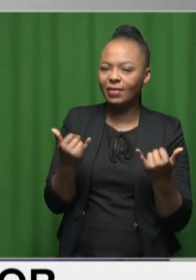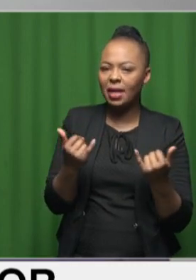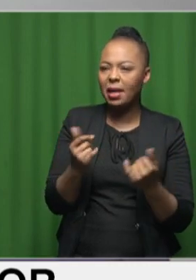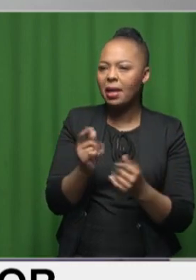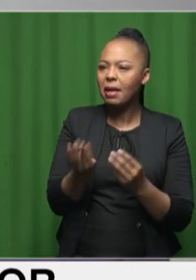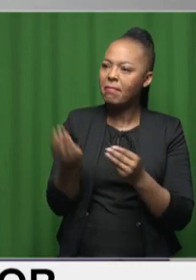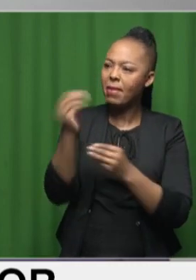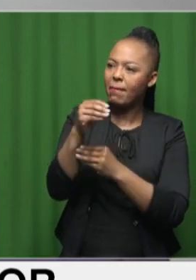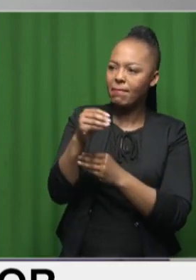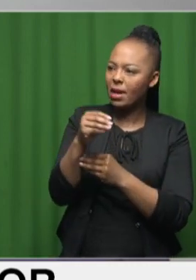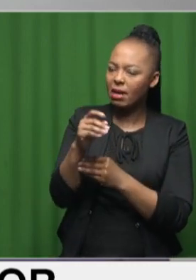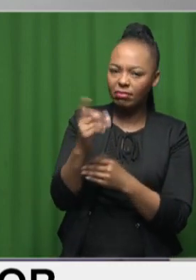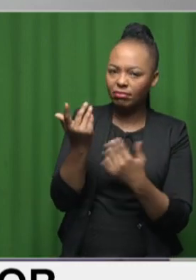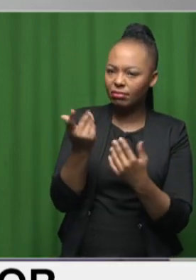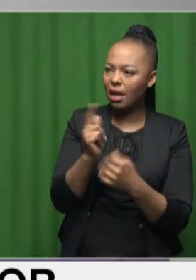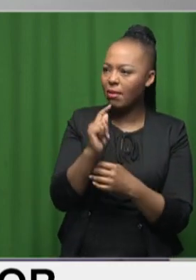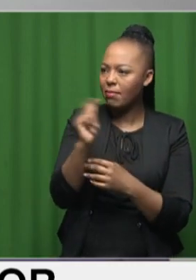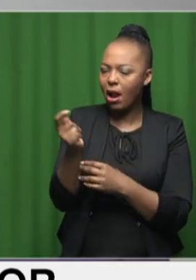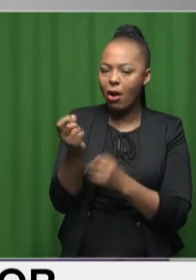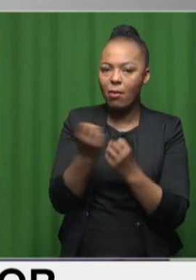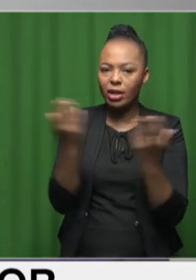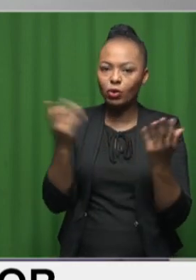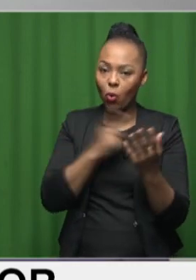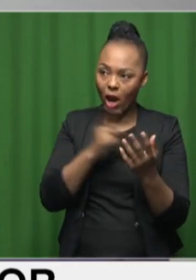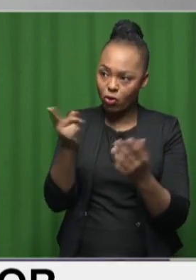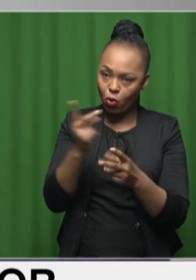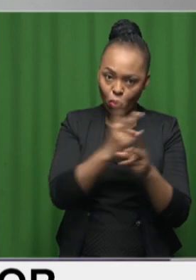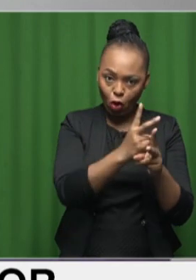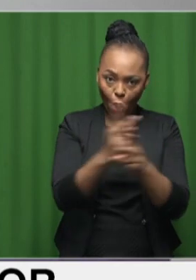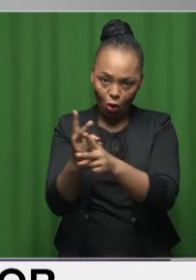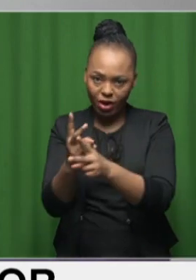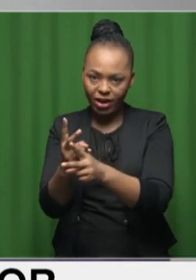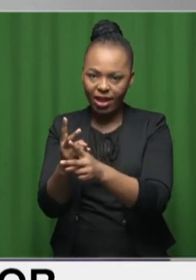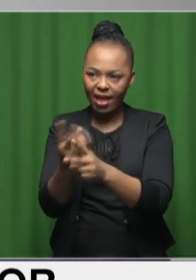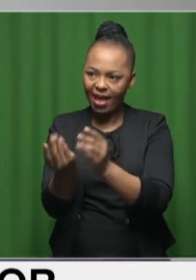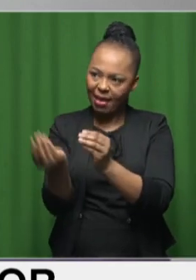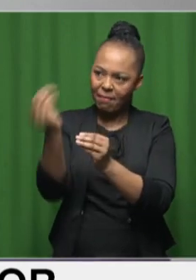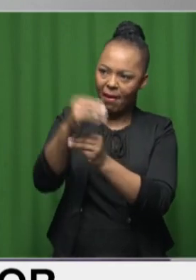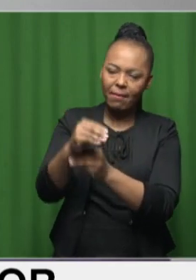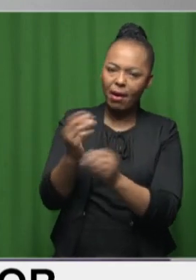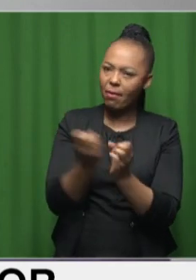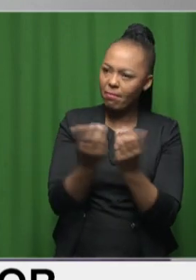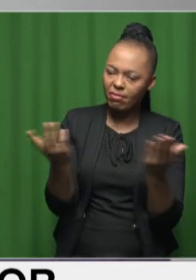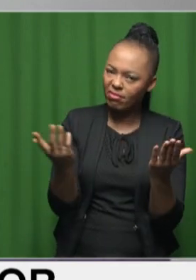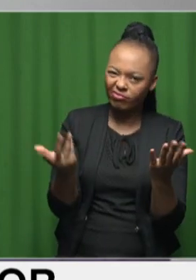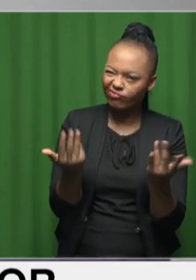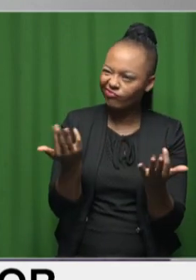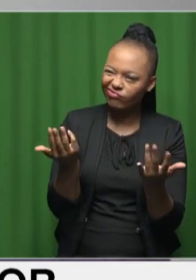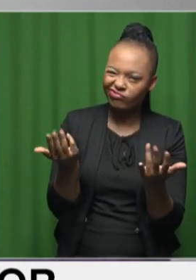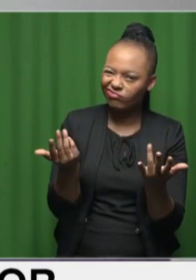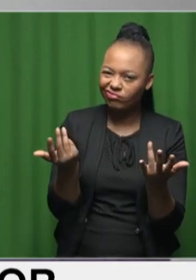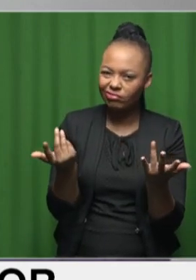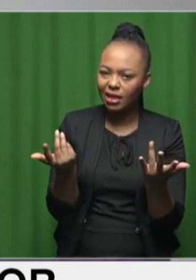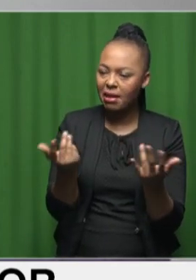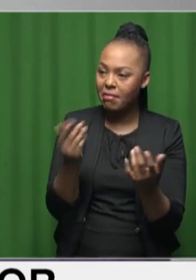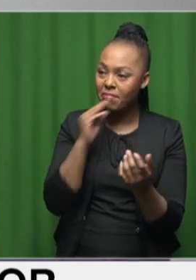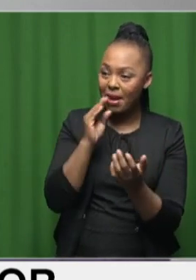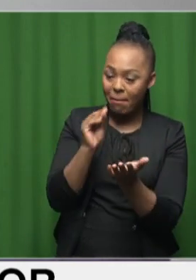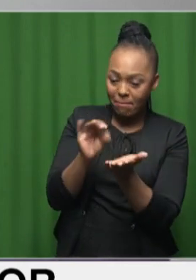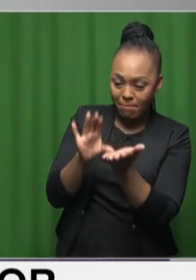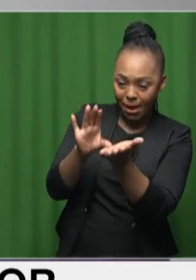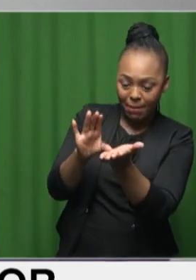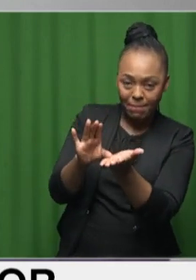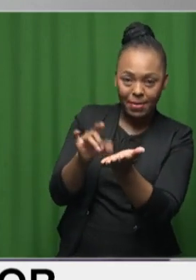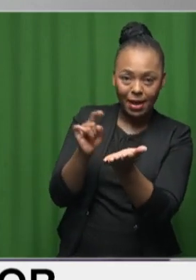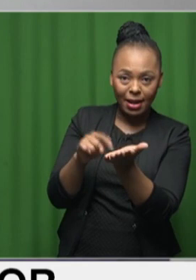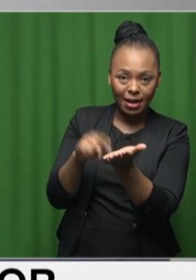this when obviously this fund is launched, what are we looking at in terms? I mean, is it obviously a fund that would be better